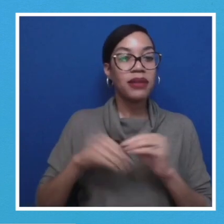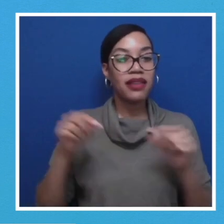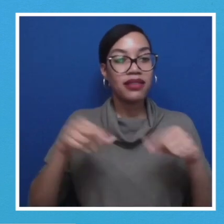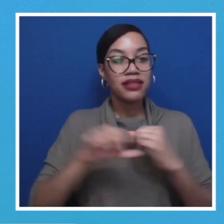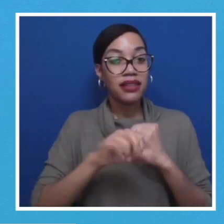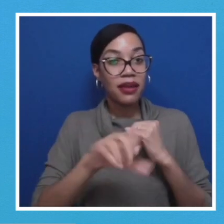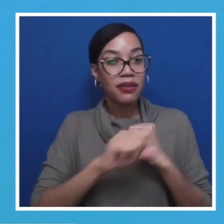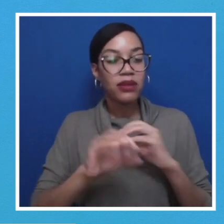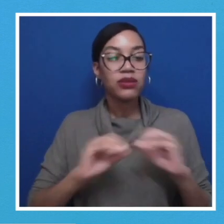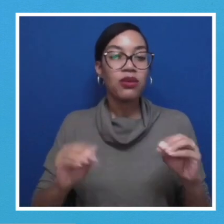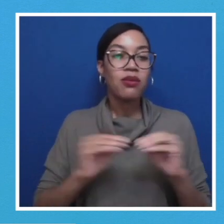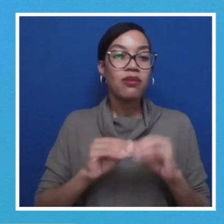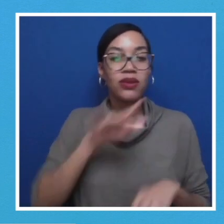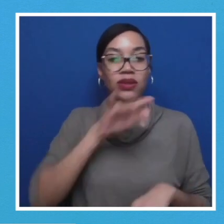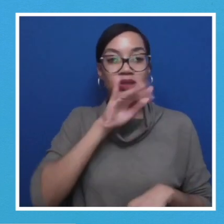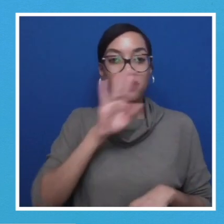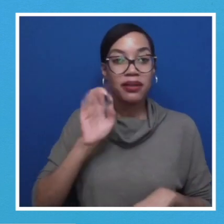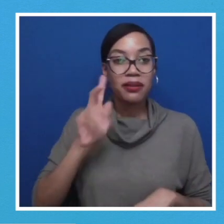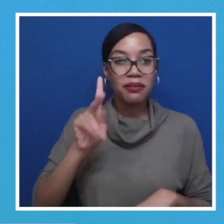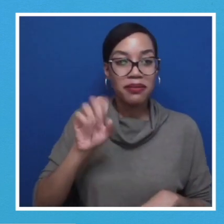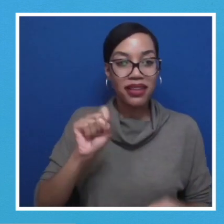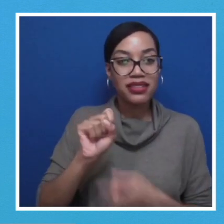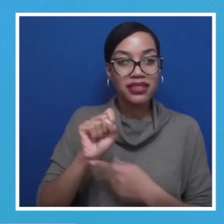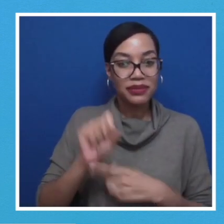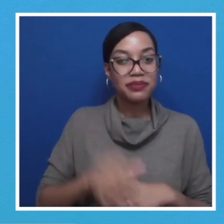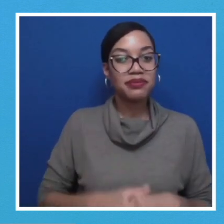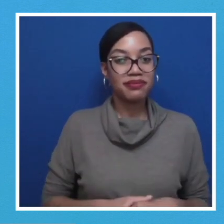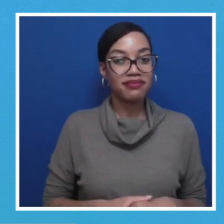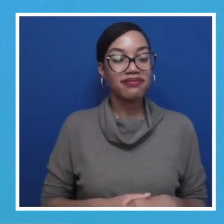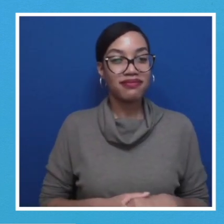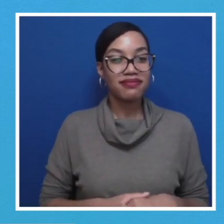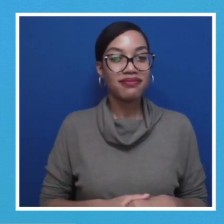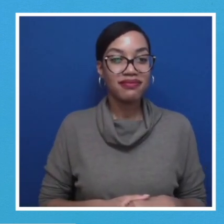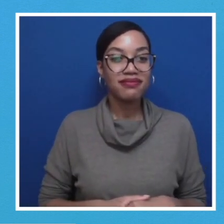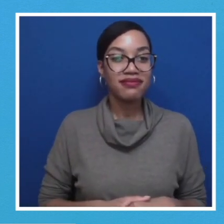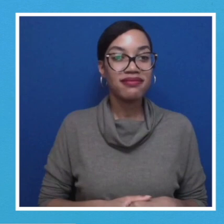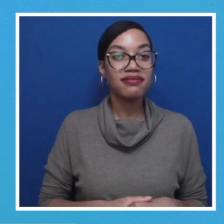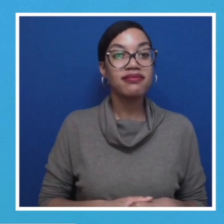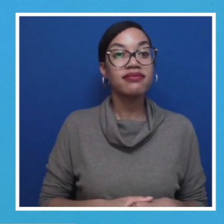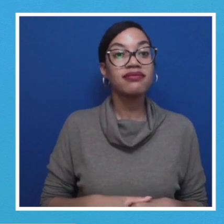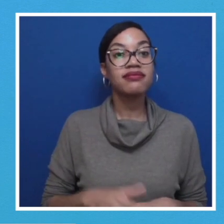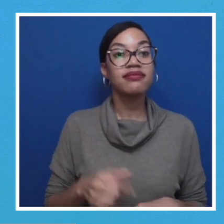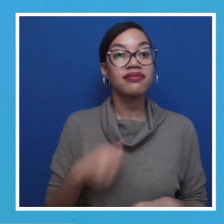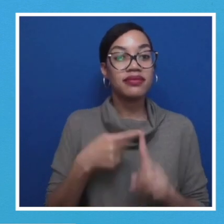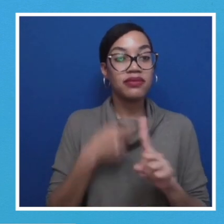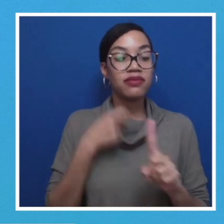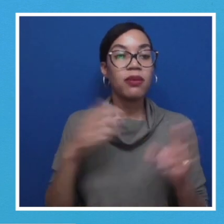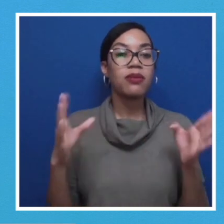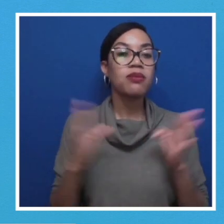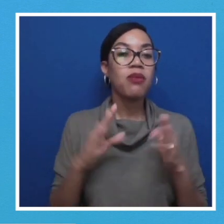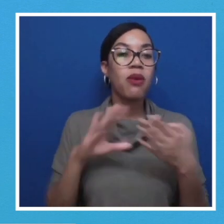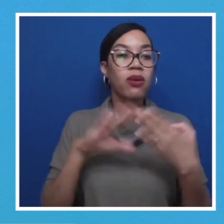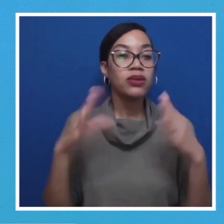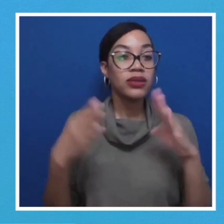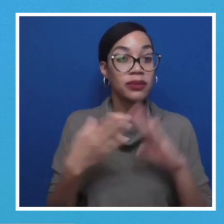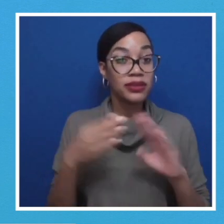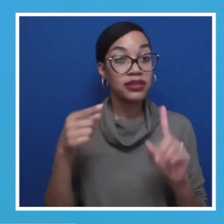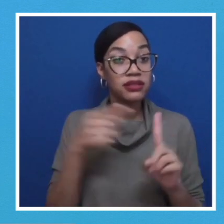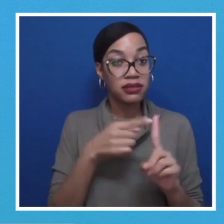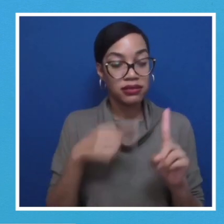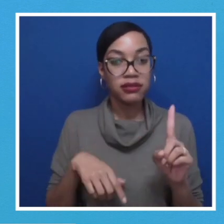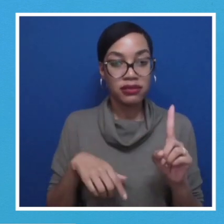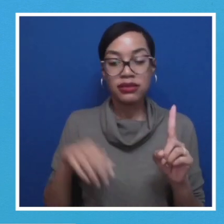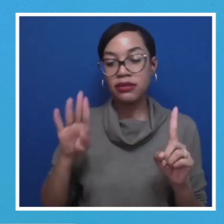yeah, I come from an impacted community. I was born into a small reserve called Little Buffalo, and it is a Nihiao